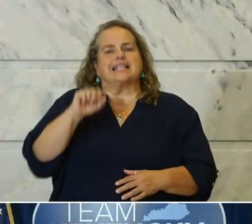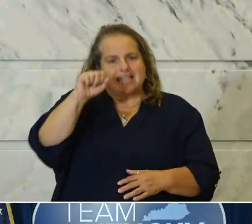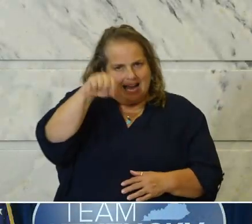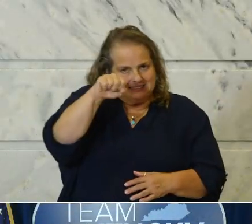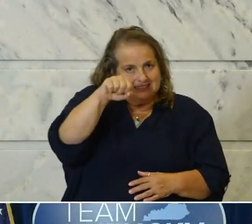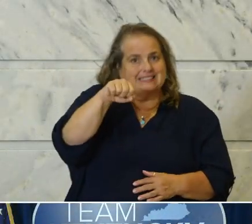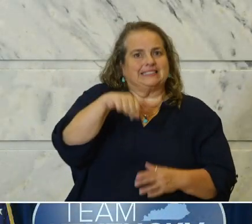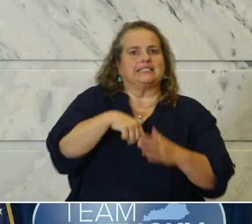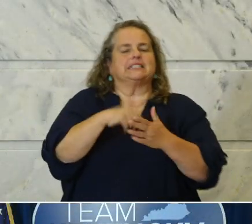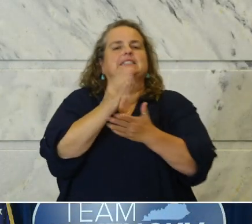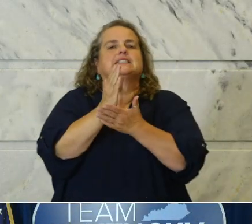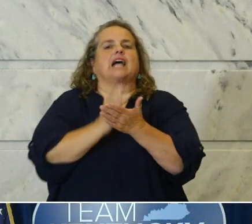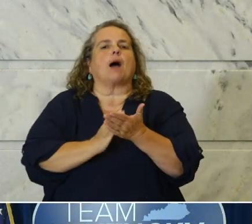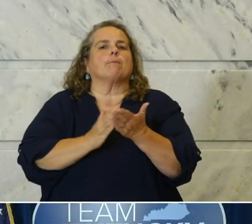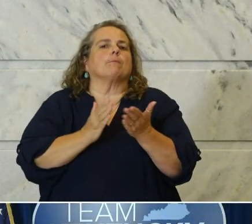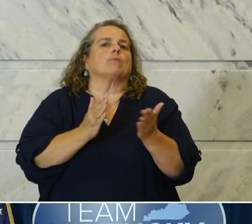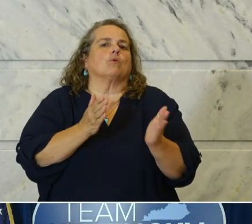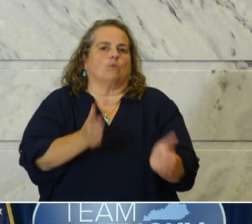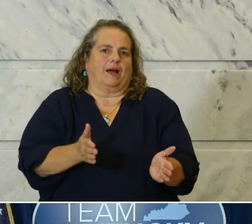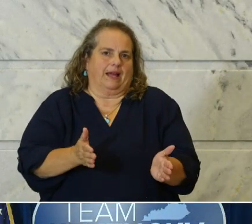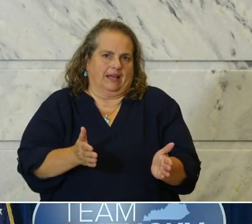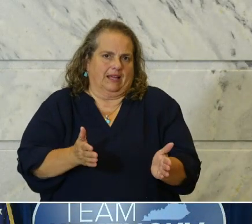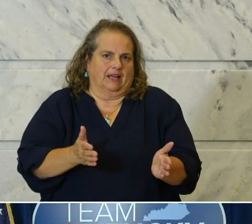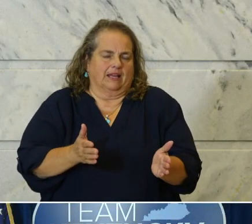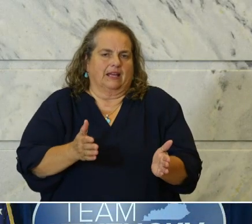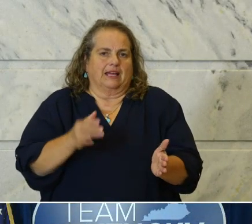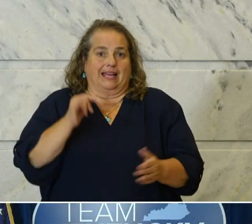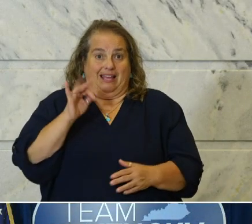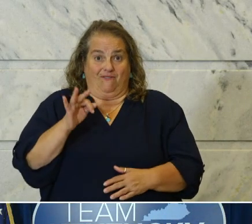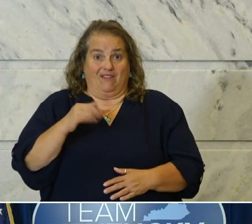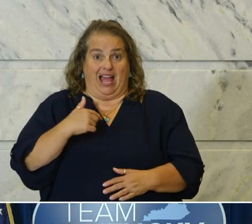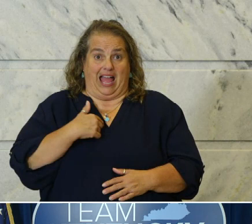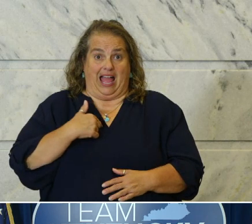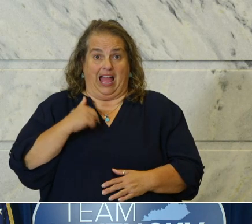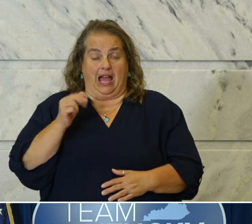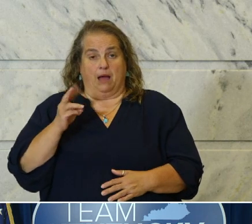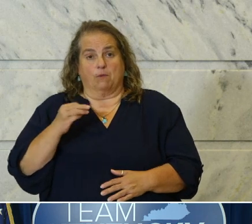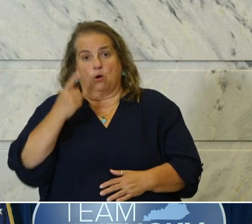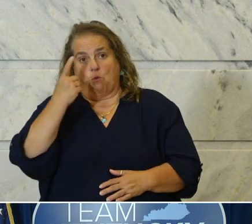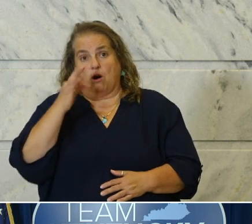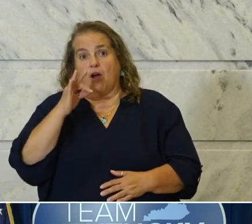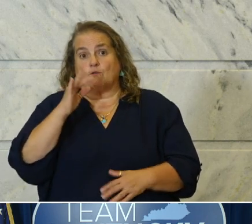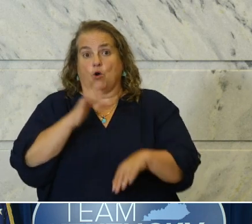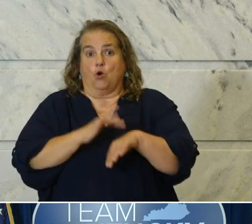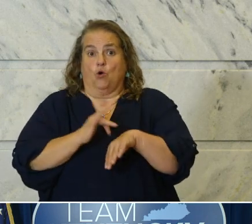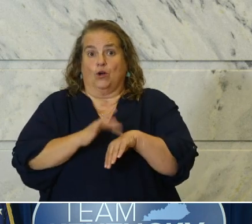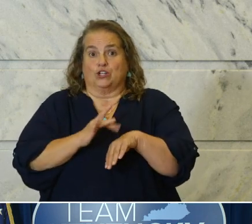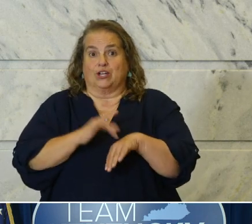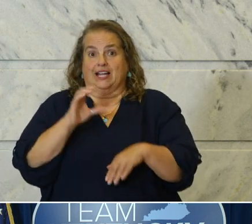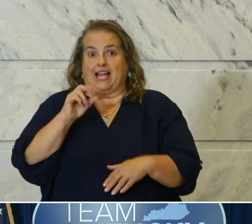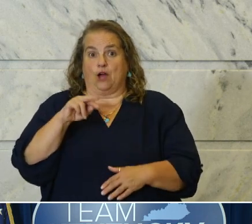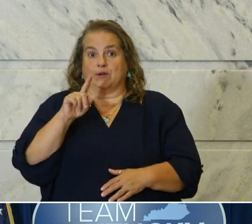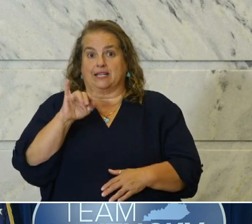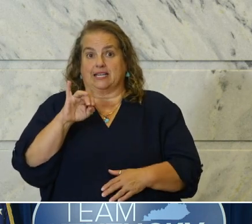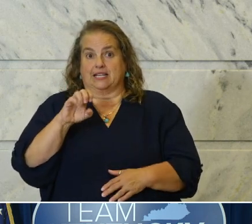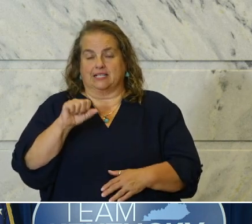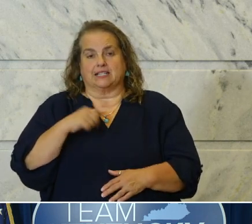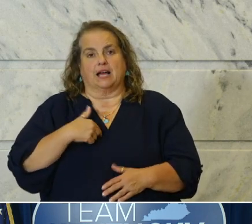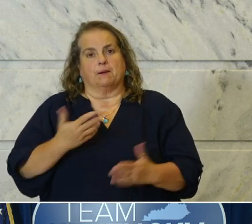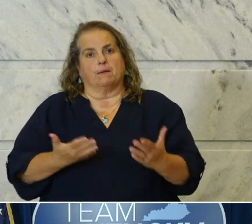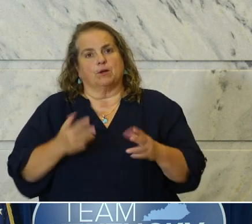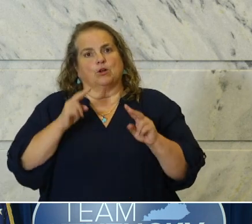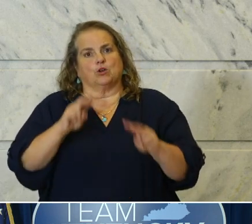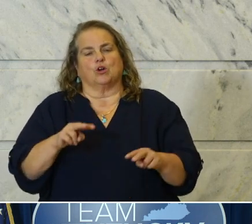yes, in some form or fashion. So if I am one of the orange counties, I am probably looking at